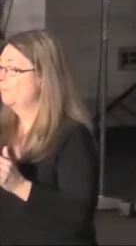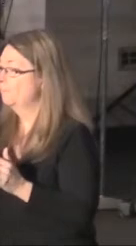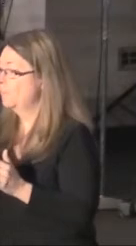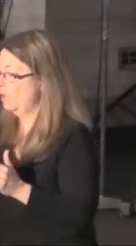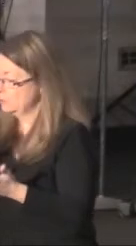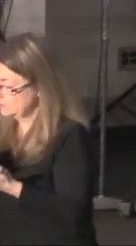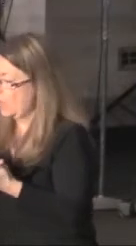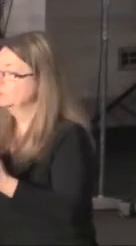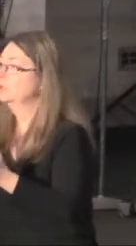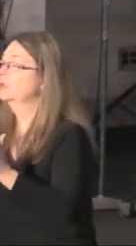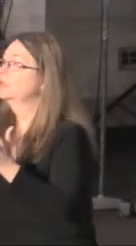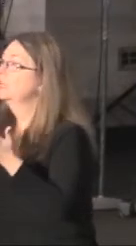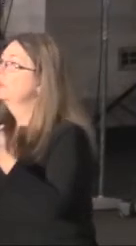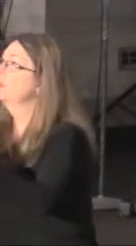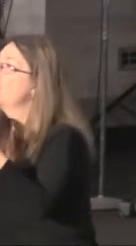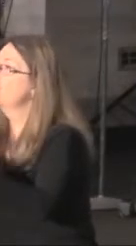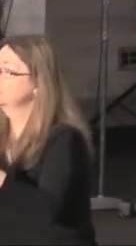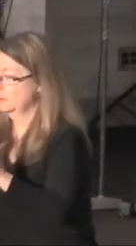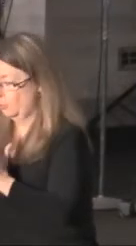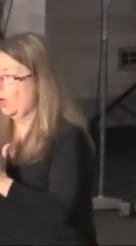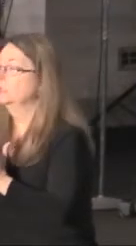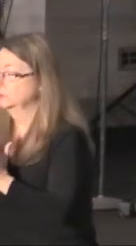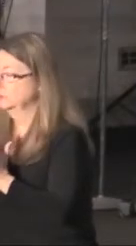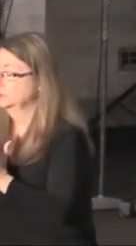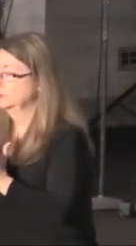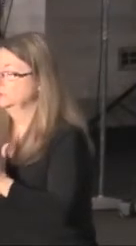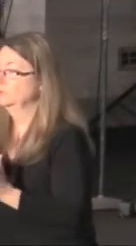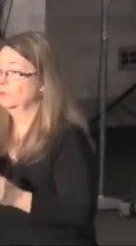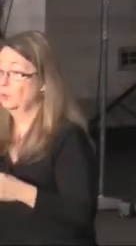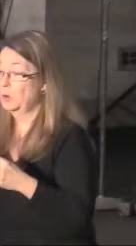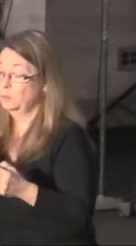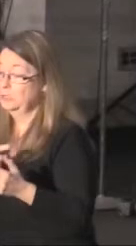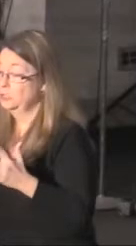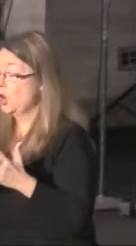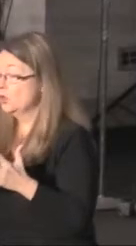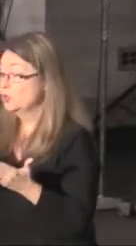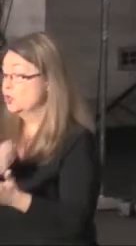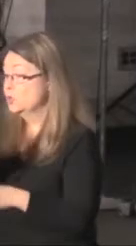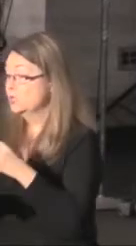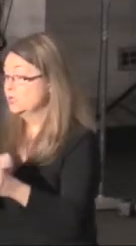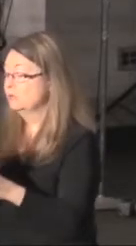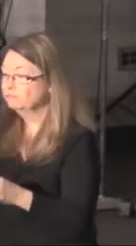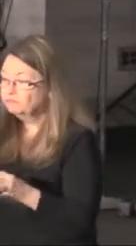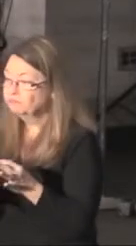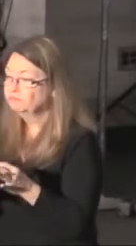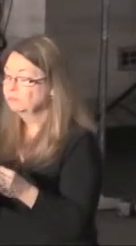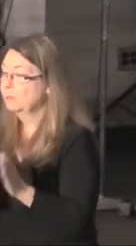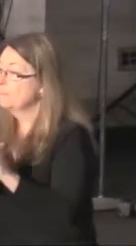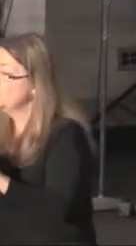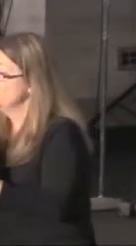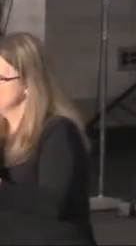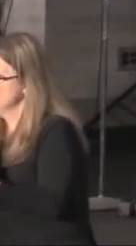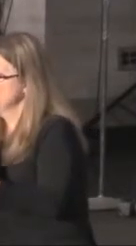pray. Give thanks and pray. And as we go about our New Year resolutions, as we go about growing as an individual,